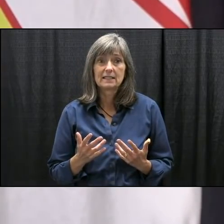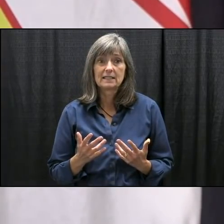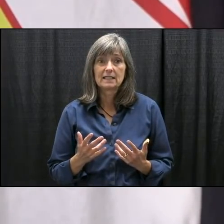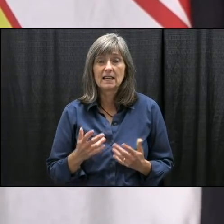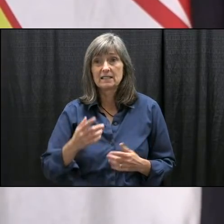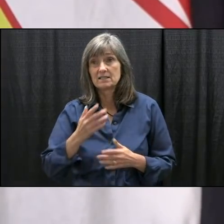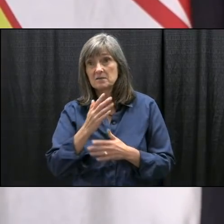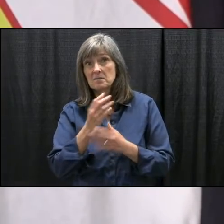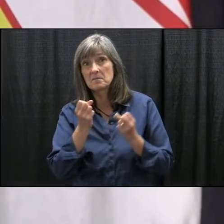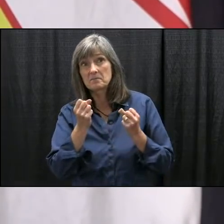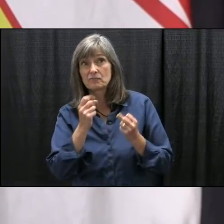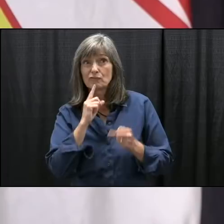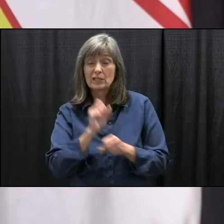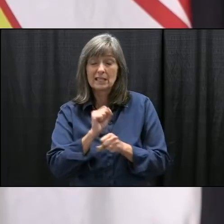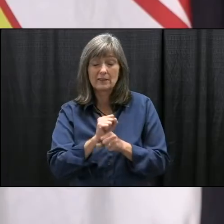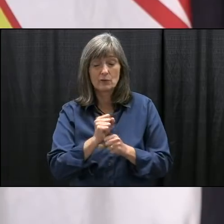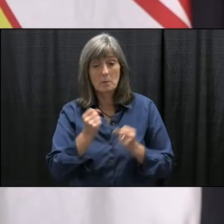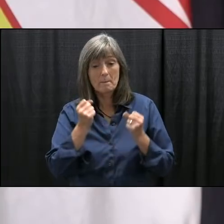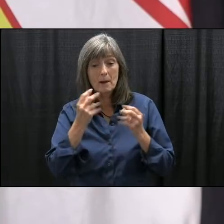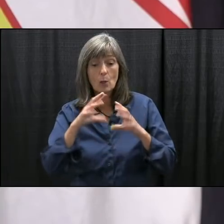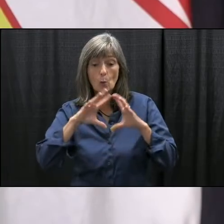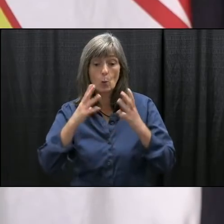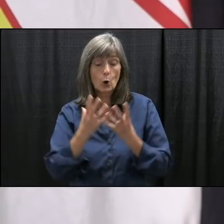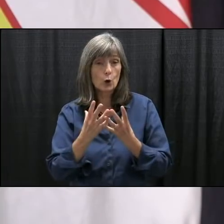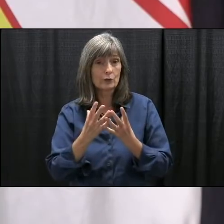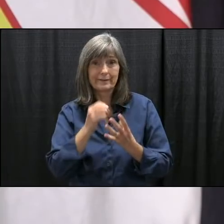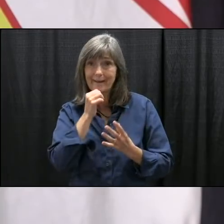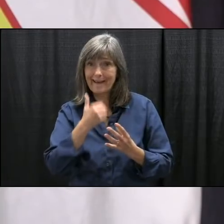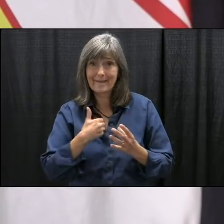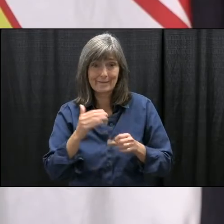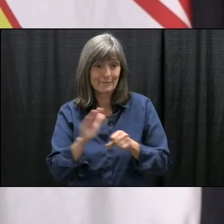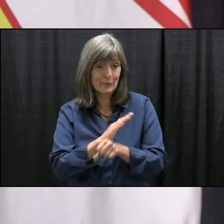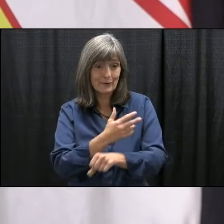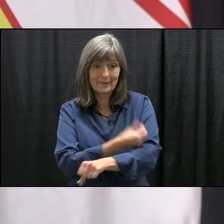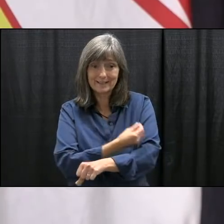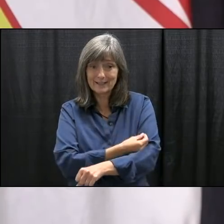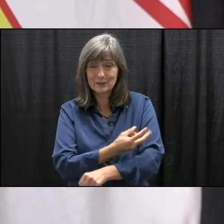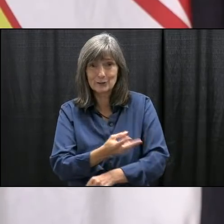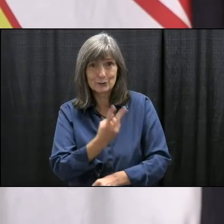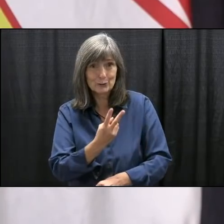shot in terms of vaccinations, and so if the disease, if the